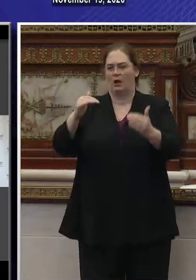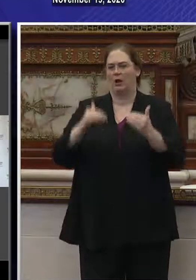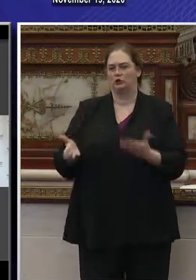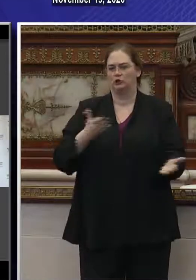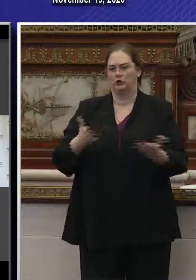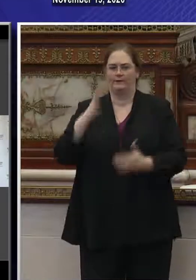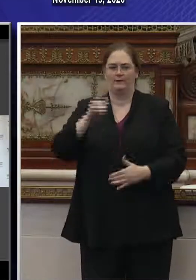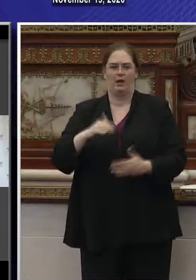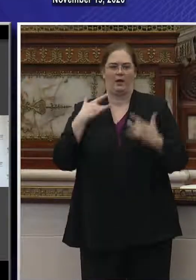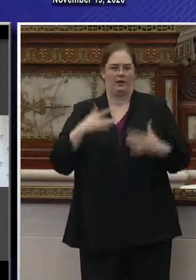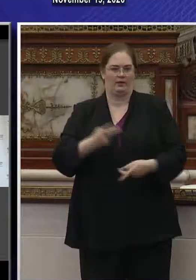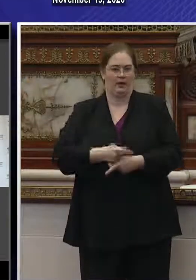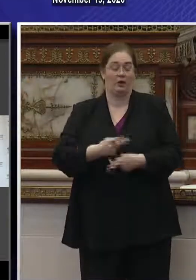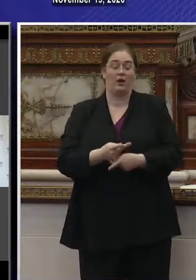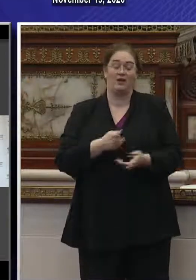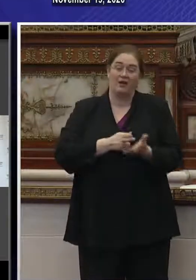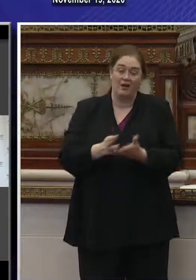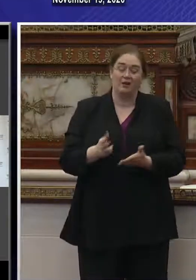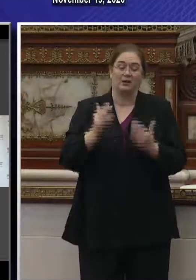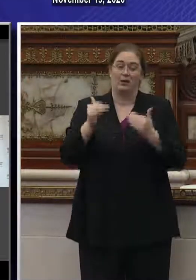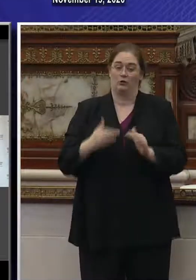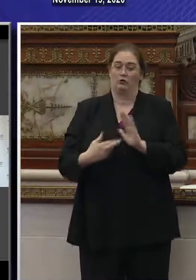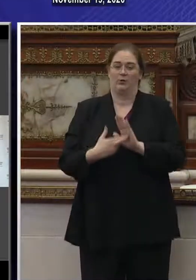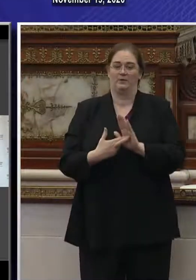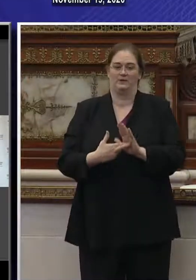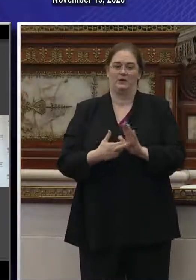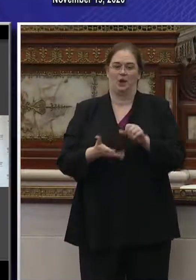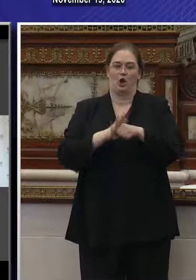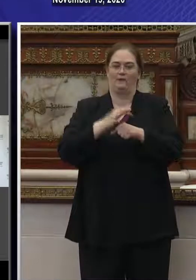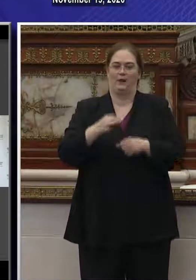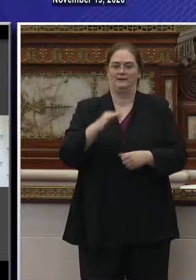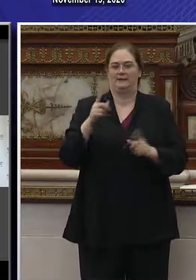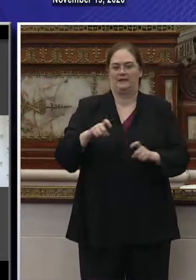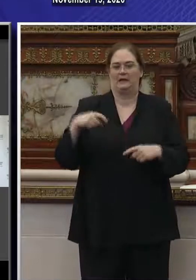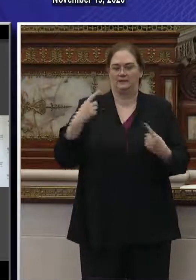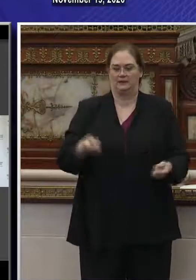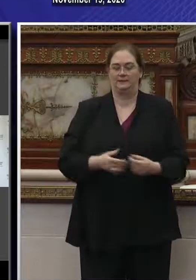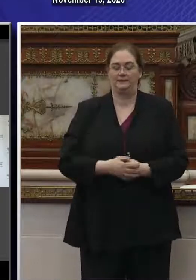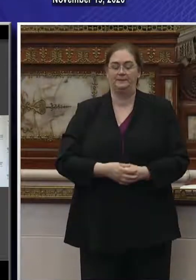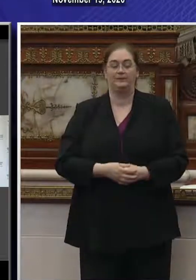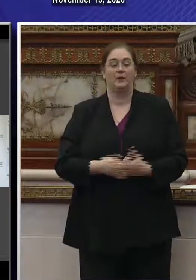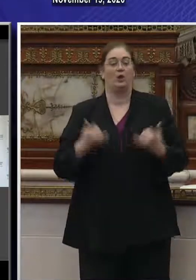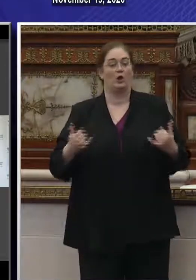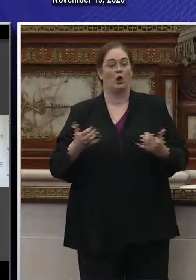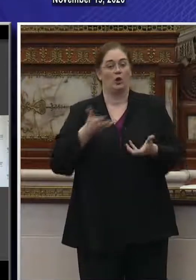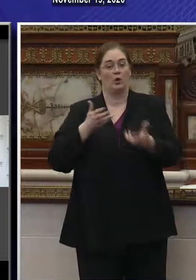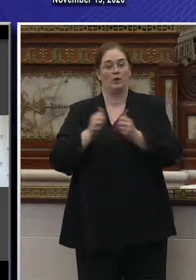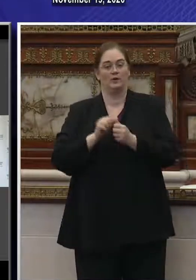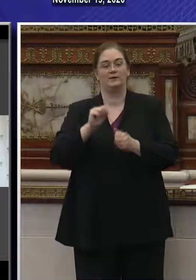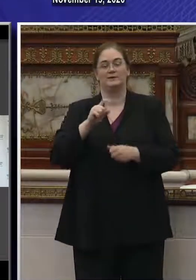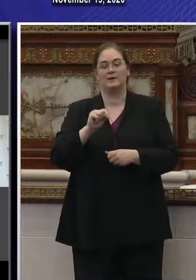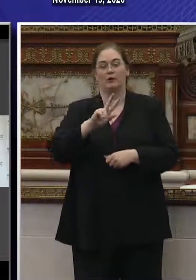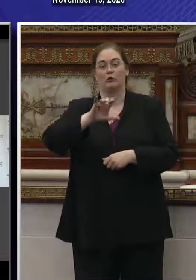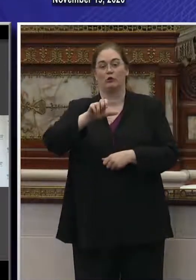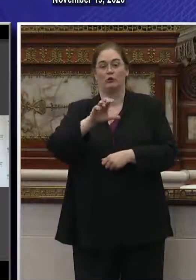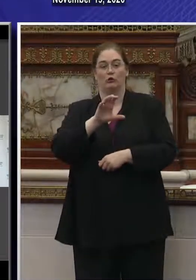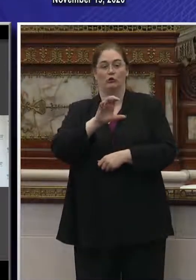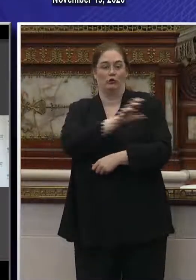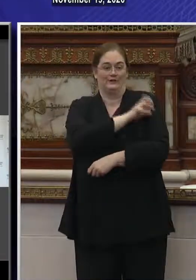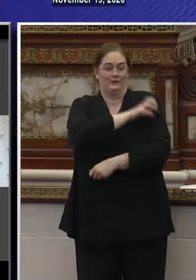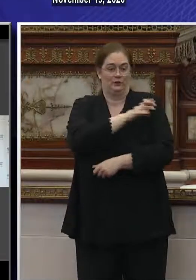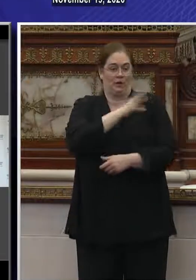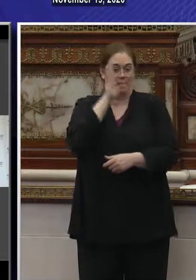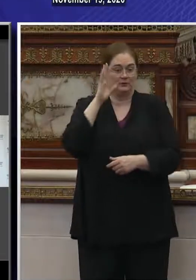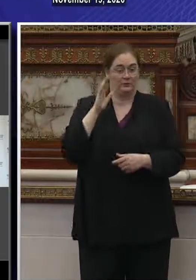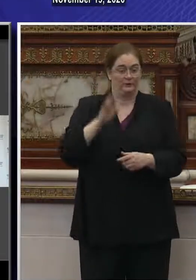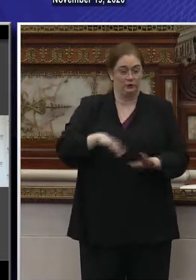by healthcare and frankly have been underrepresented in COVID-19 testing. Currently, we're working with St. Christopher's Hospital for Children to